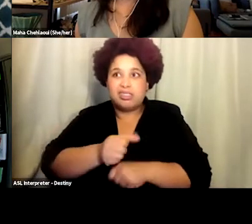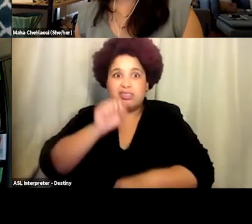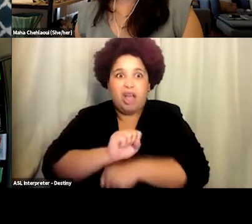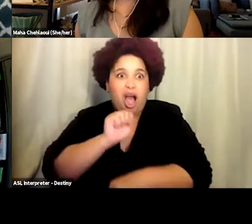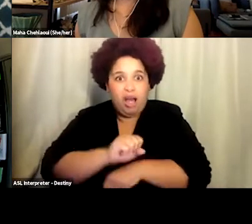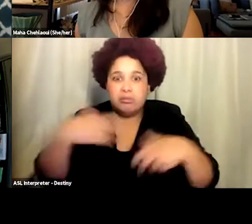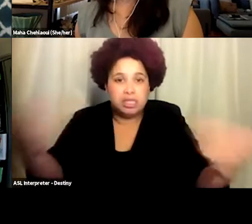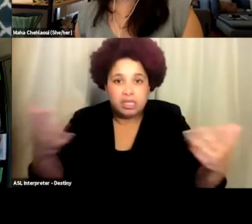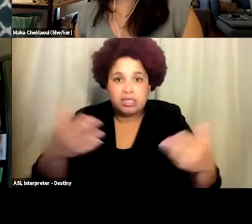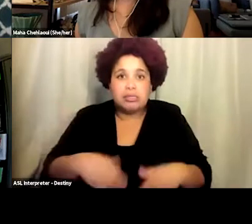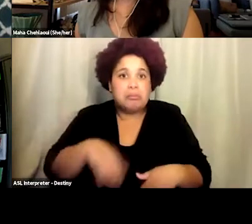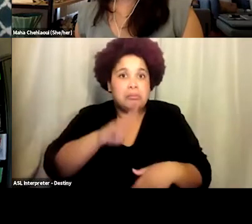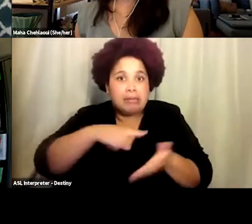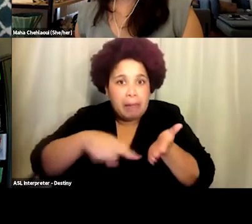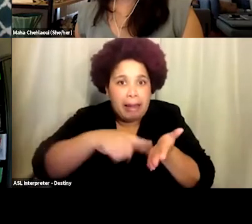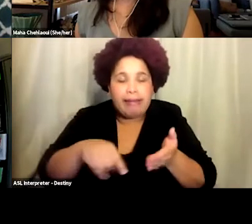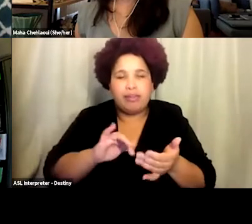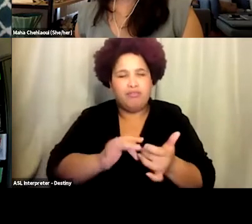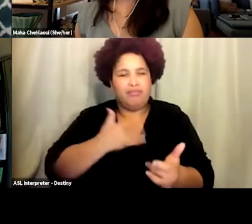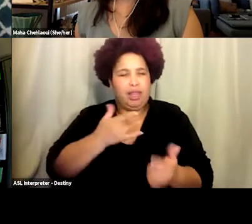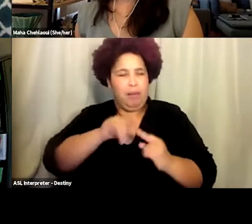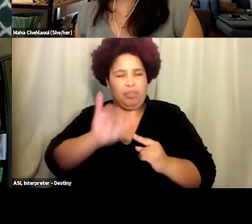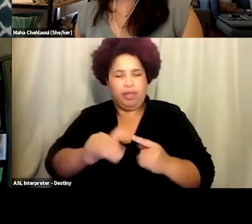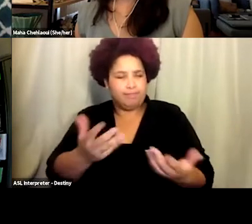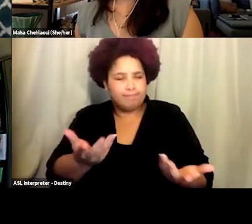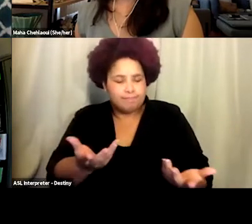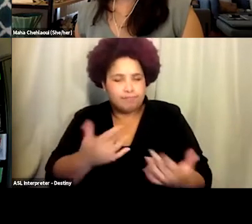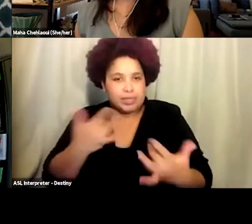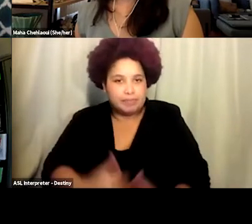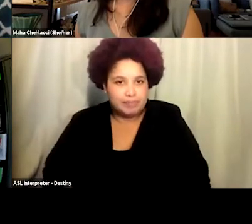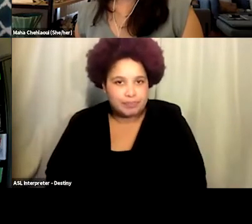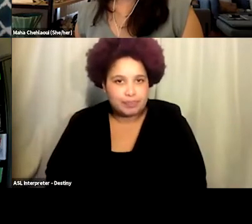like trying to pay our bills? Like, how do you guys feel about that?